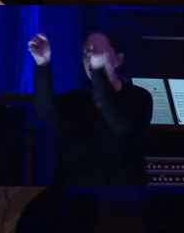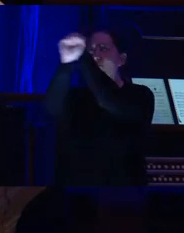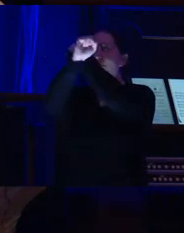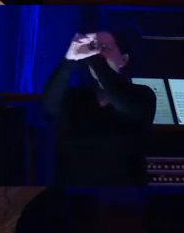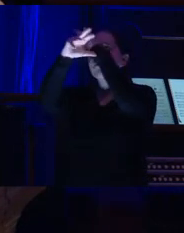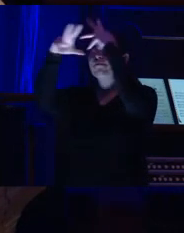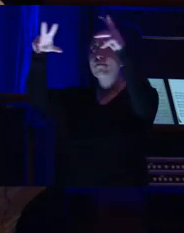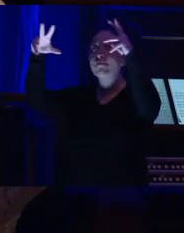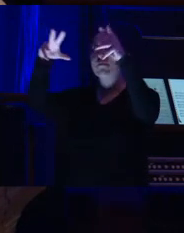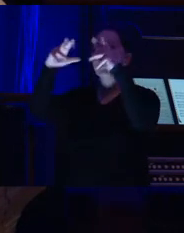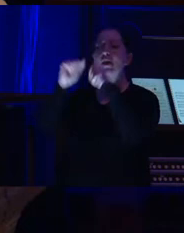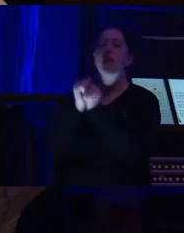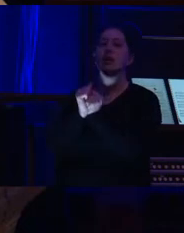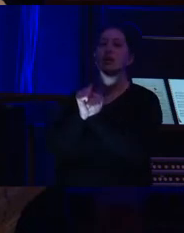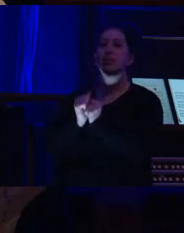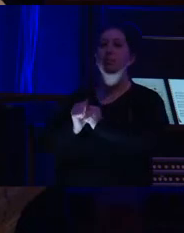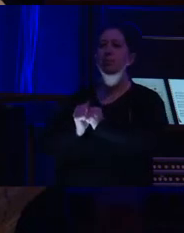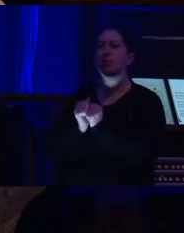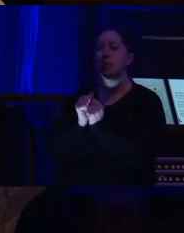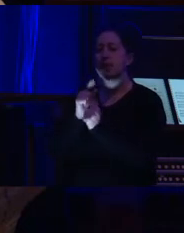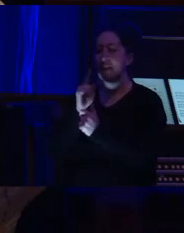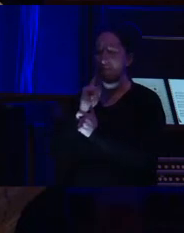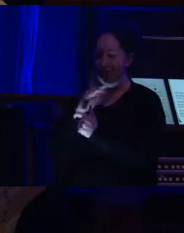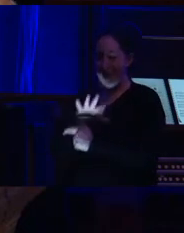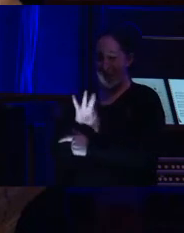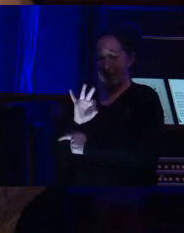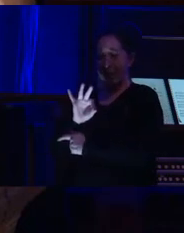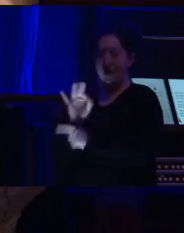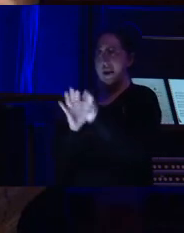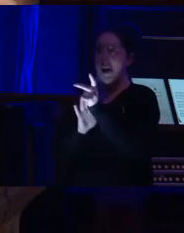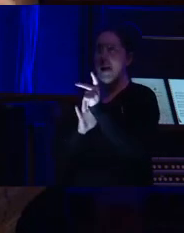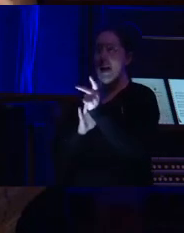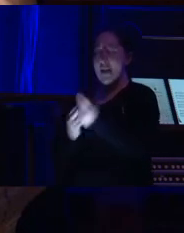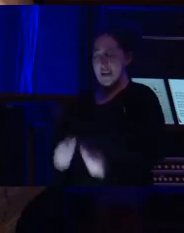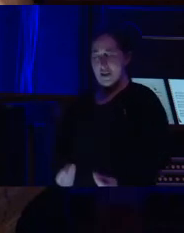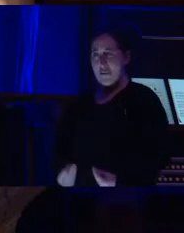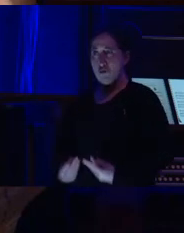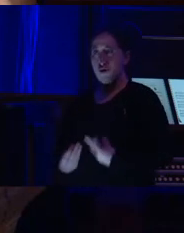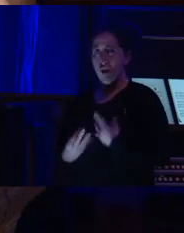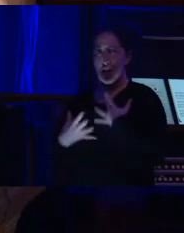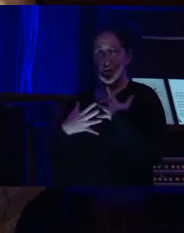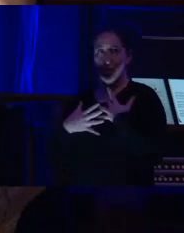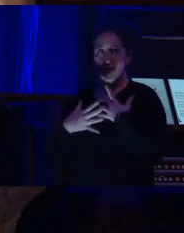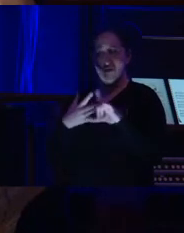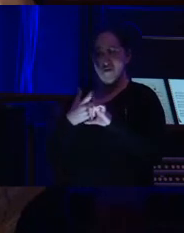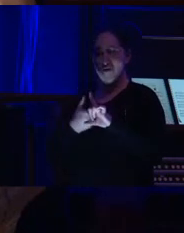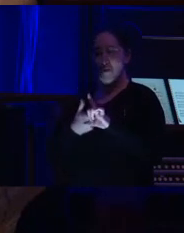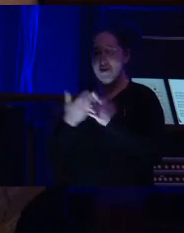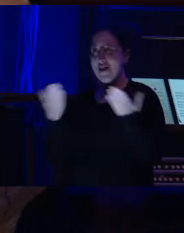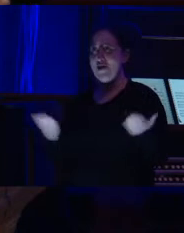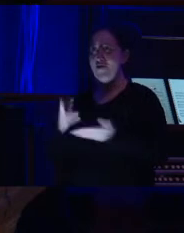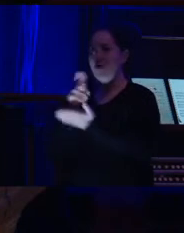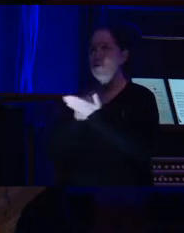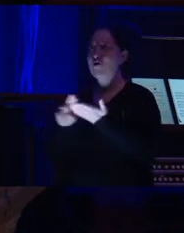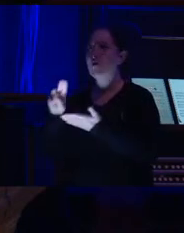imaginations that find inspiration in the leadership of the university.